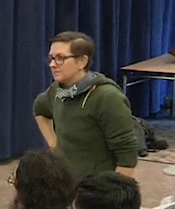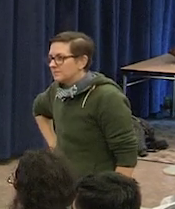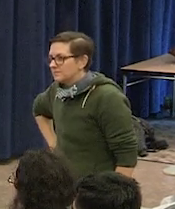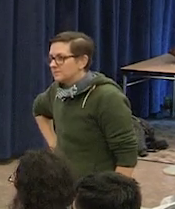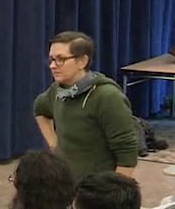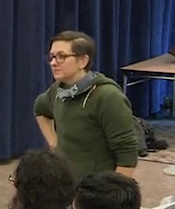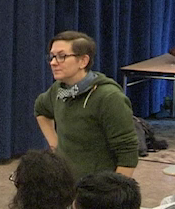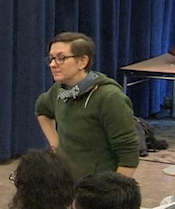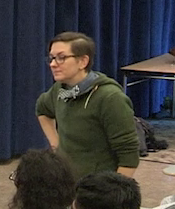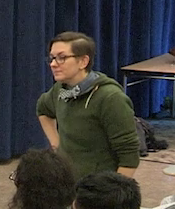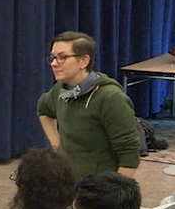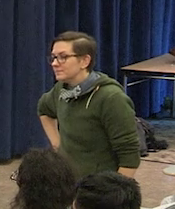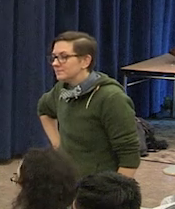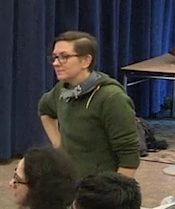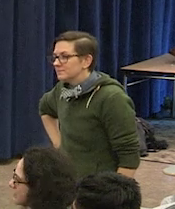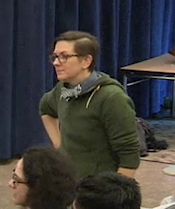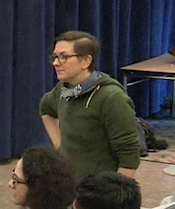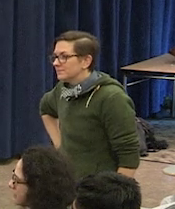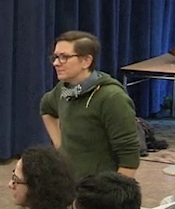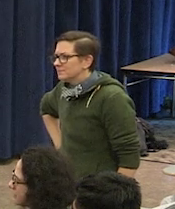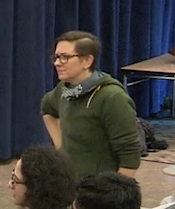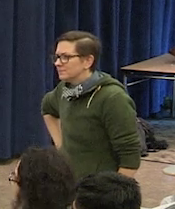I'll speak for myself. Like when I make space,